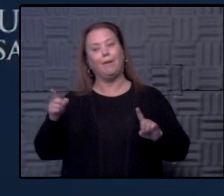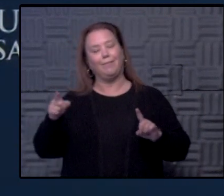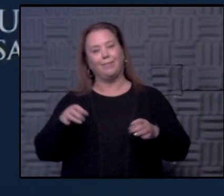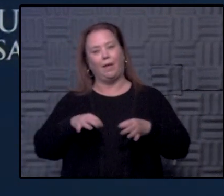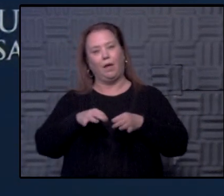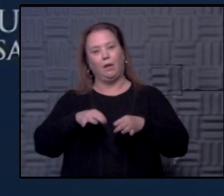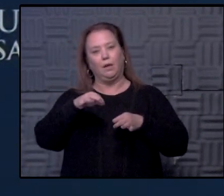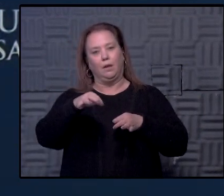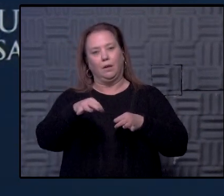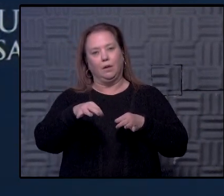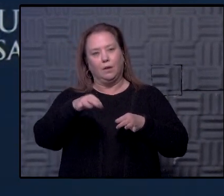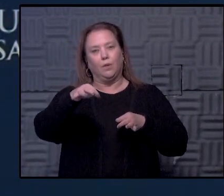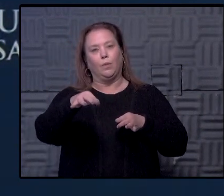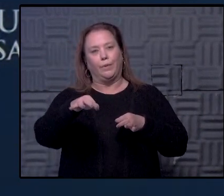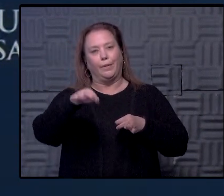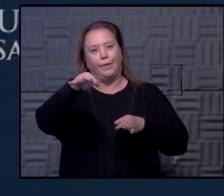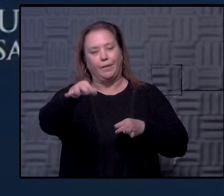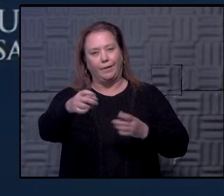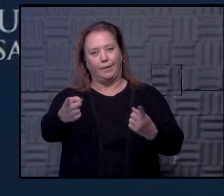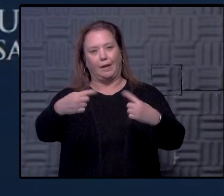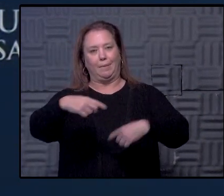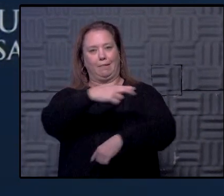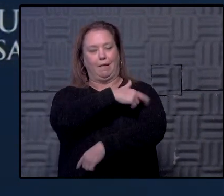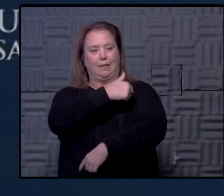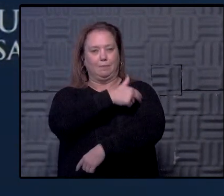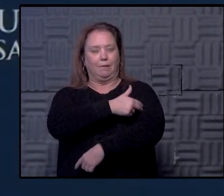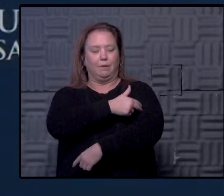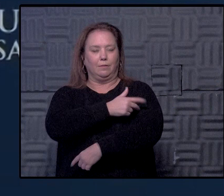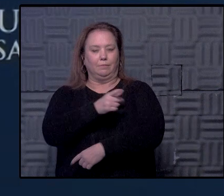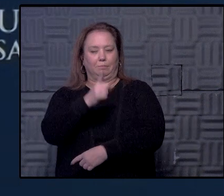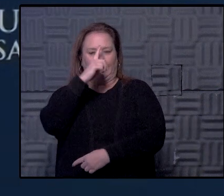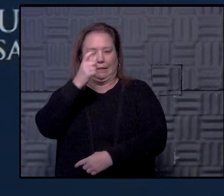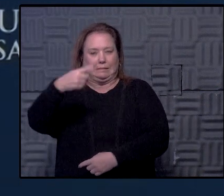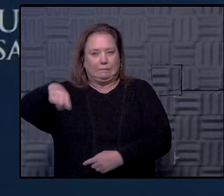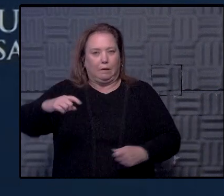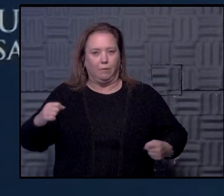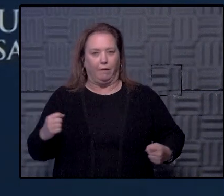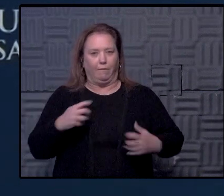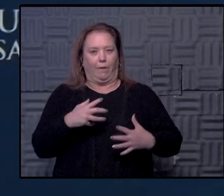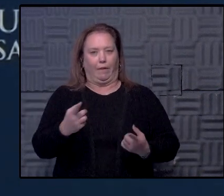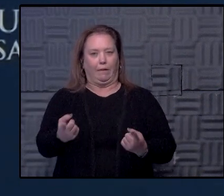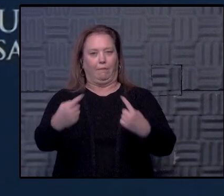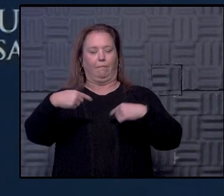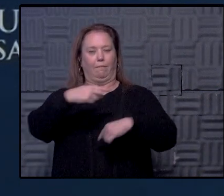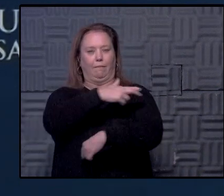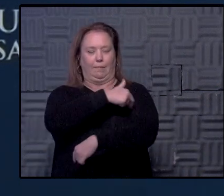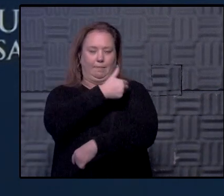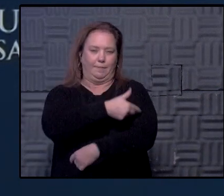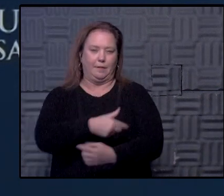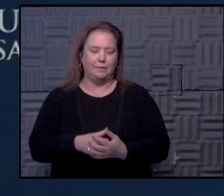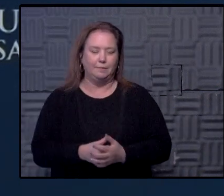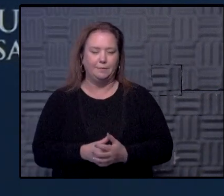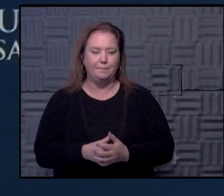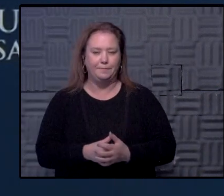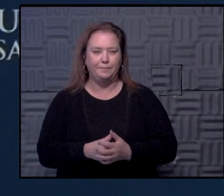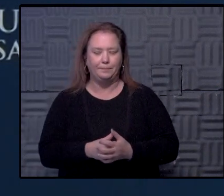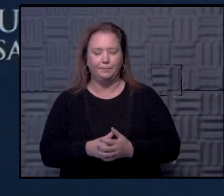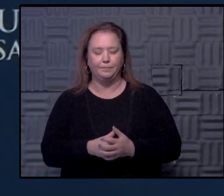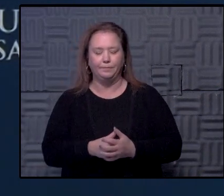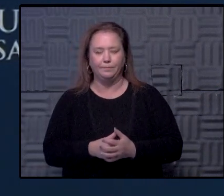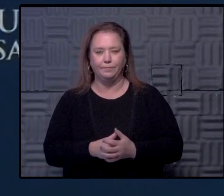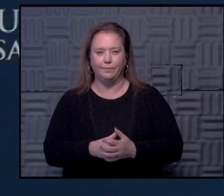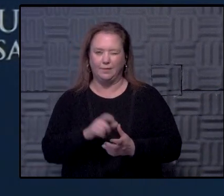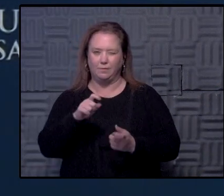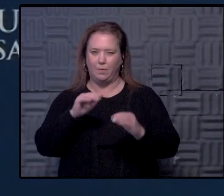delayed seeking care because maybe there was a sense of being scared to come in and seek that essential medical care. And we absolutely